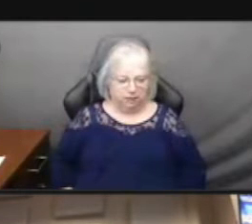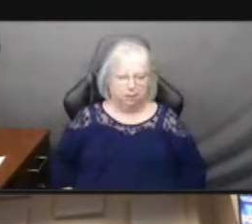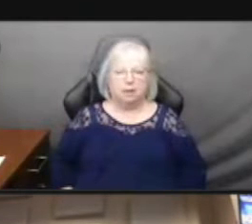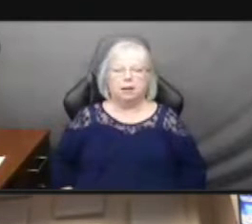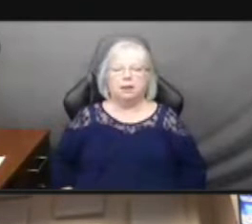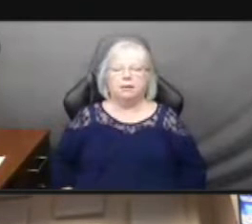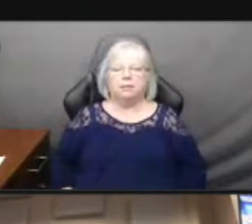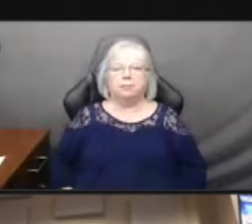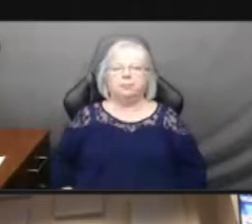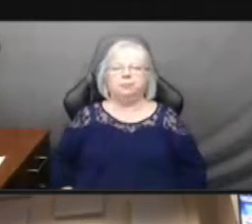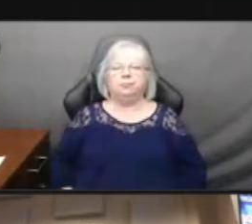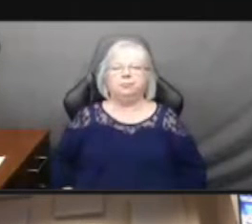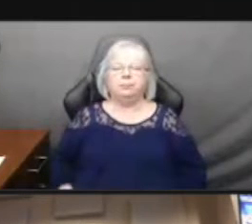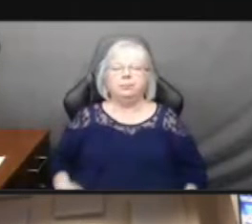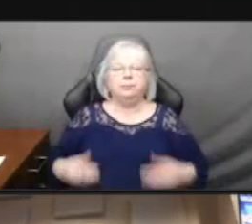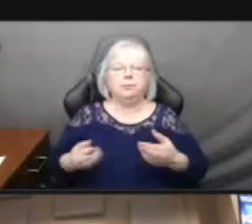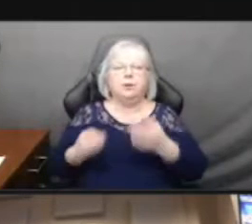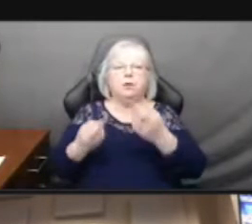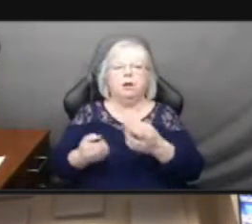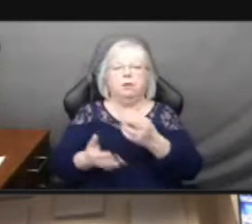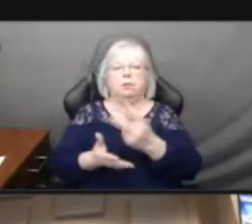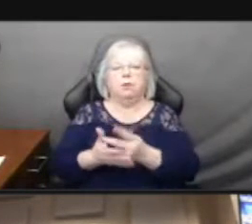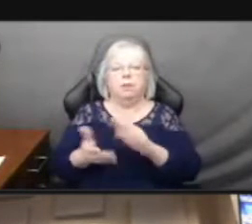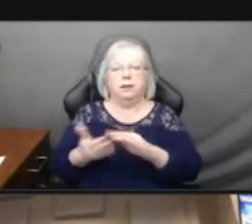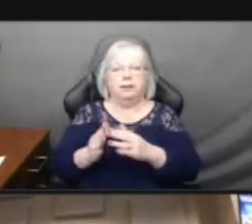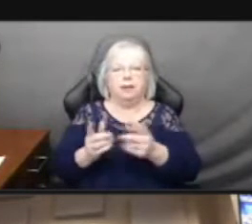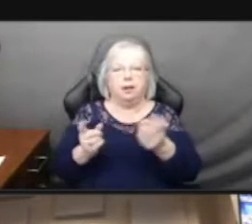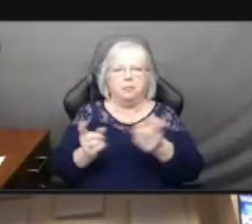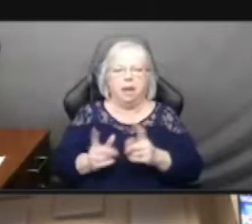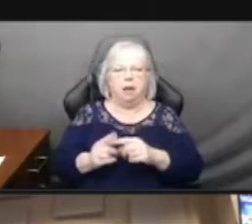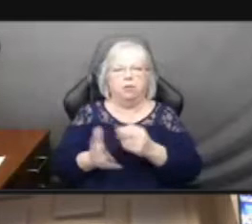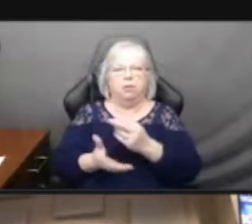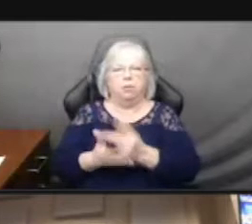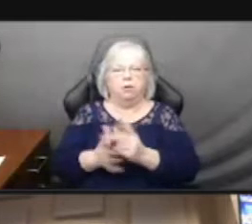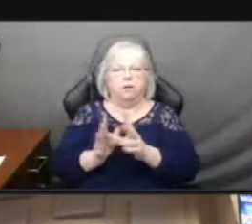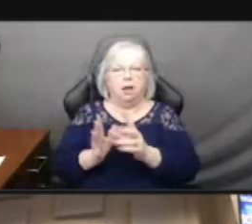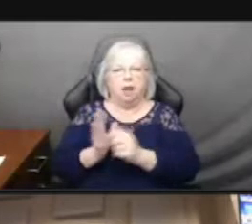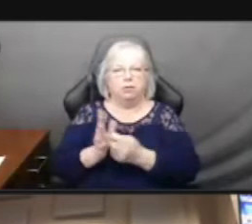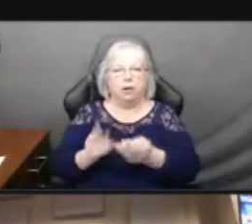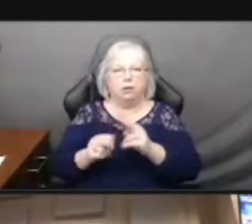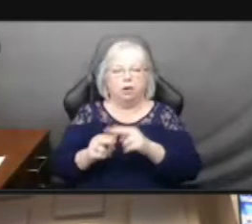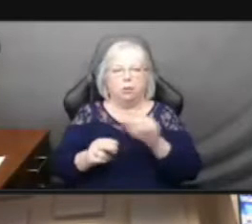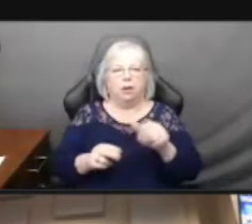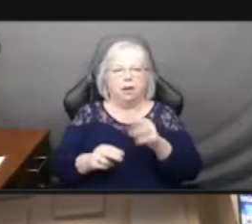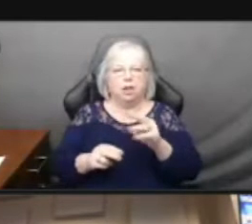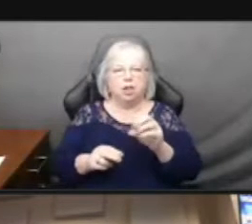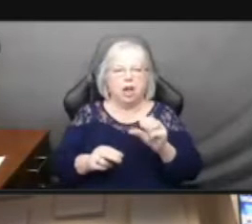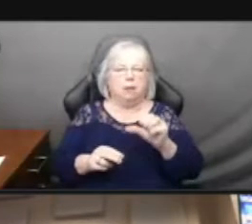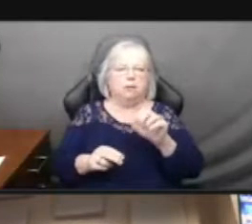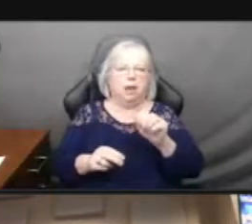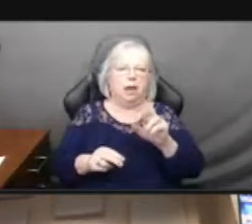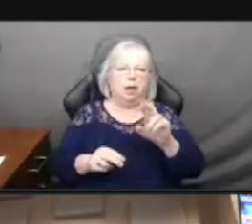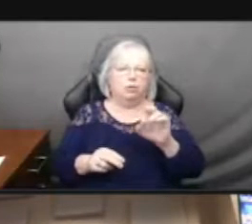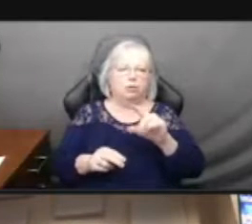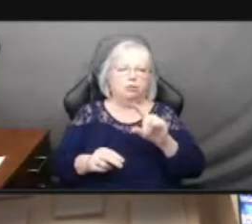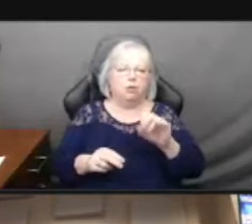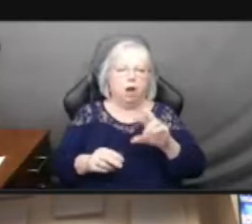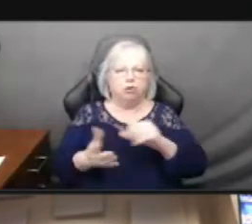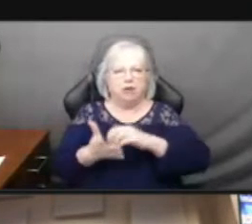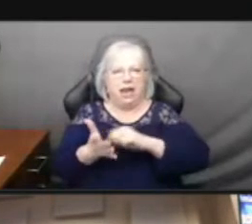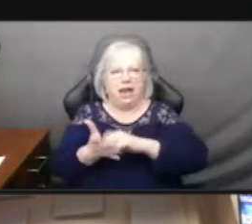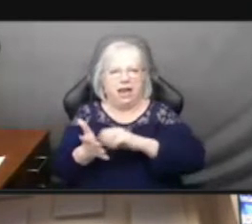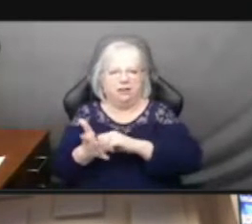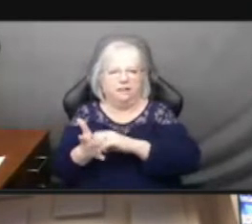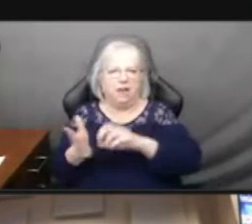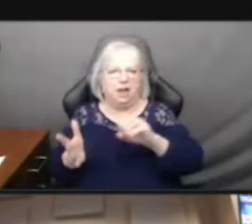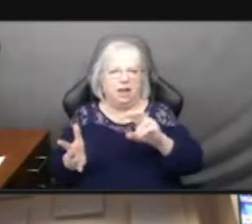The consent agenda consists of a resolution to authorize the city manager to approve a contract increase with James A. Rogers Excavating Incorporated in amount